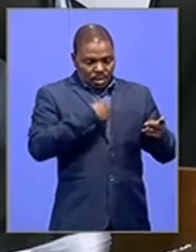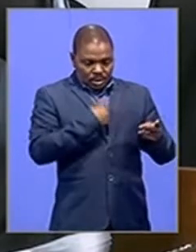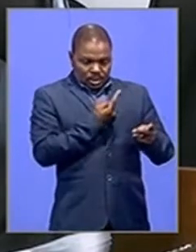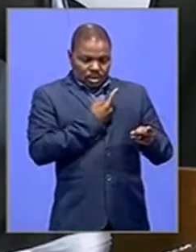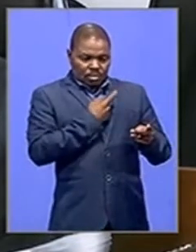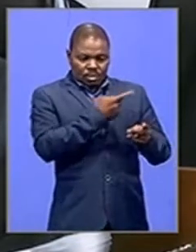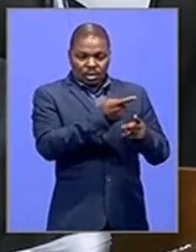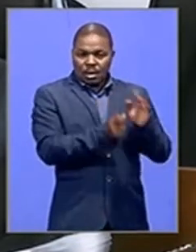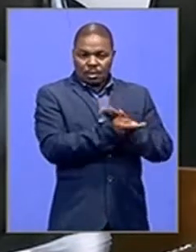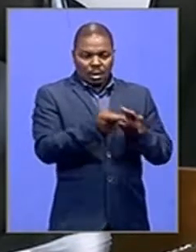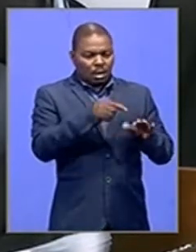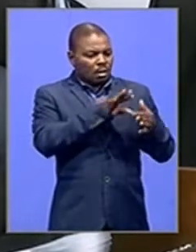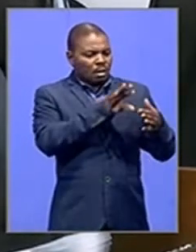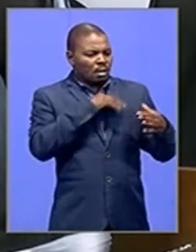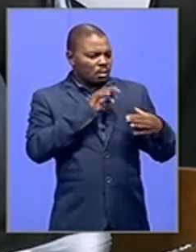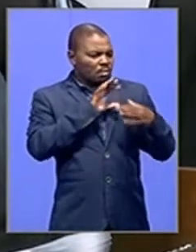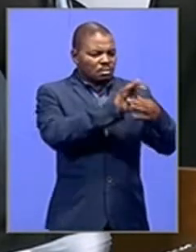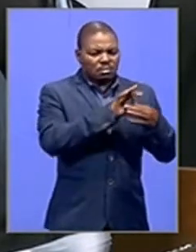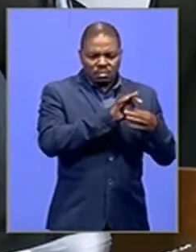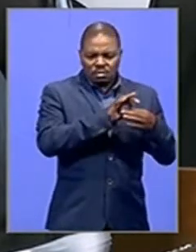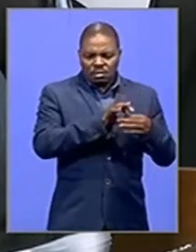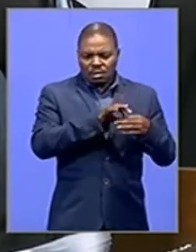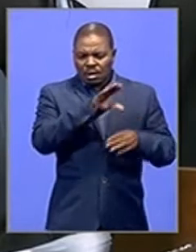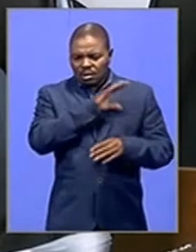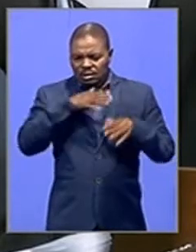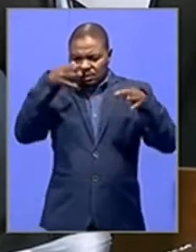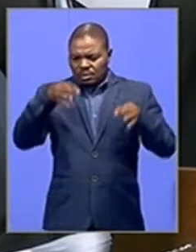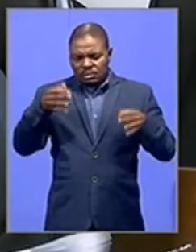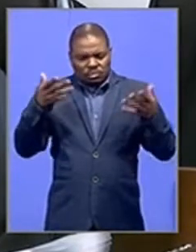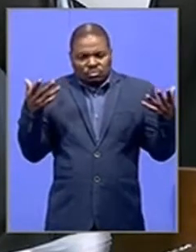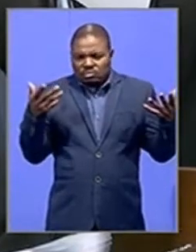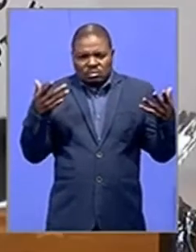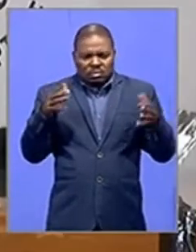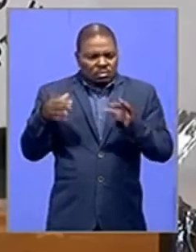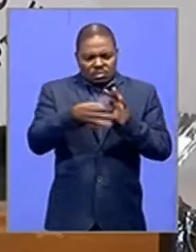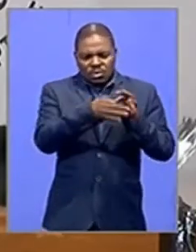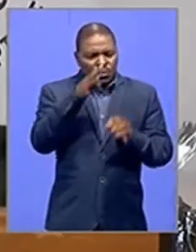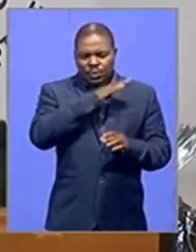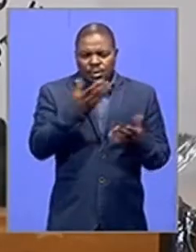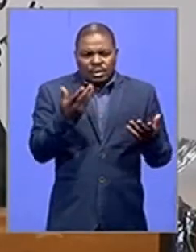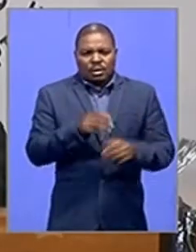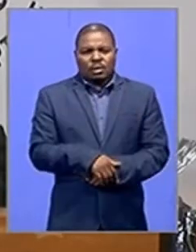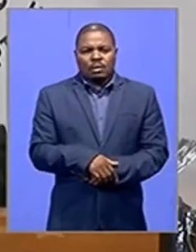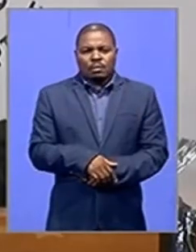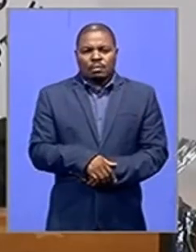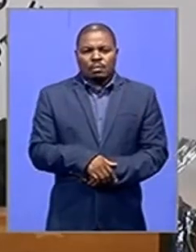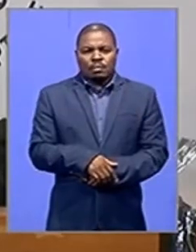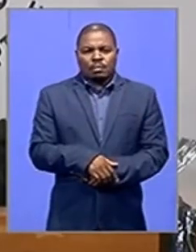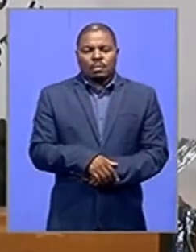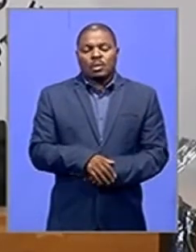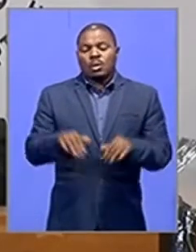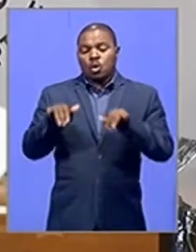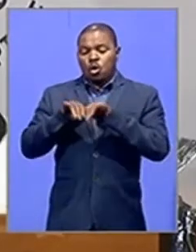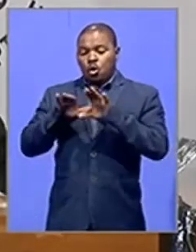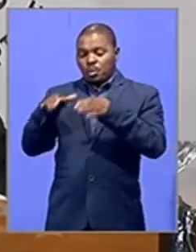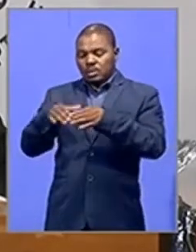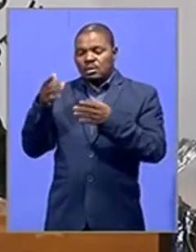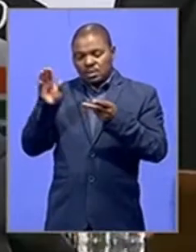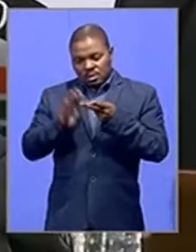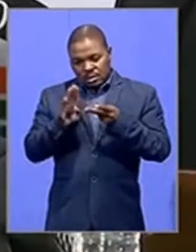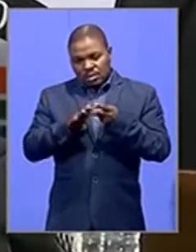how it links to the council decision. They've got no relationship. Morago ga mo komišene e theeleditše bohlatse malebana